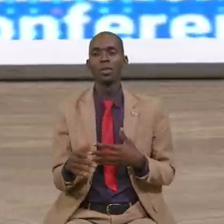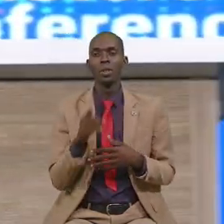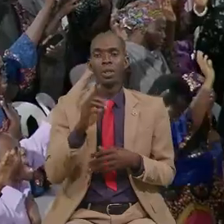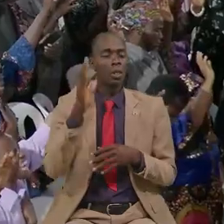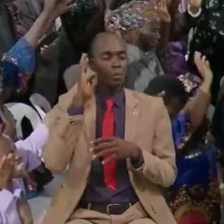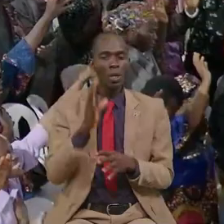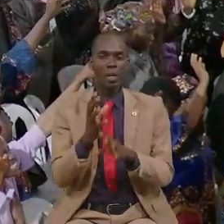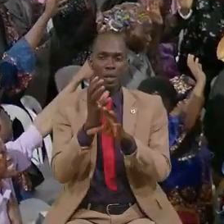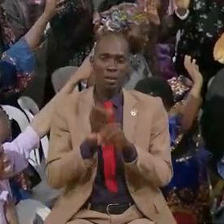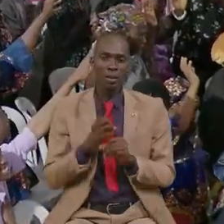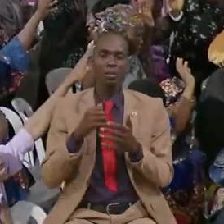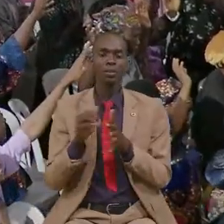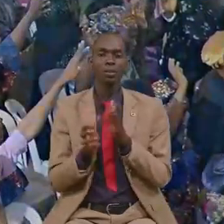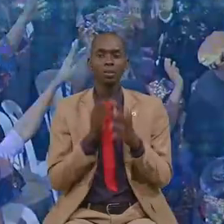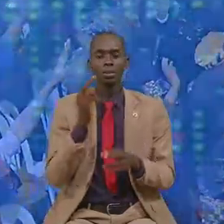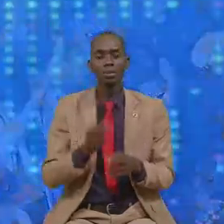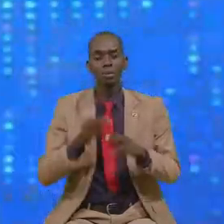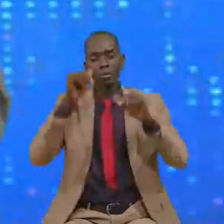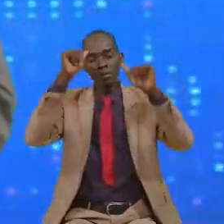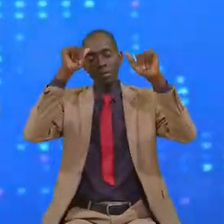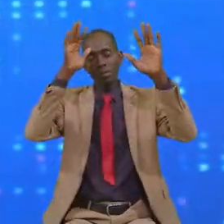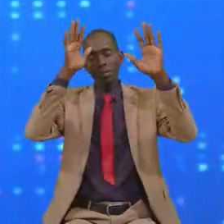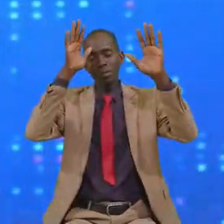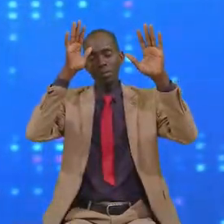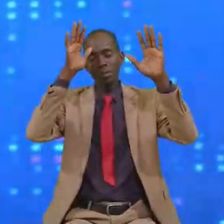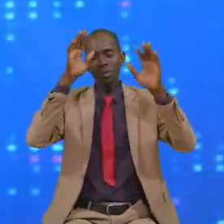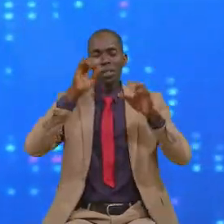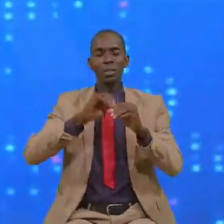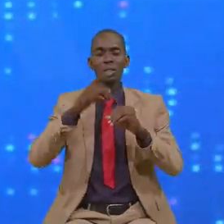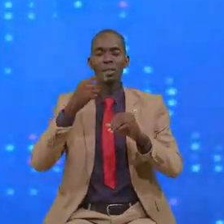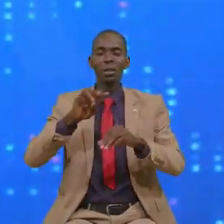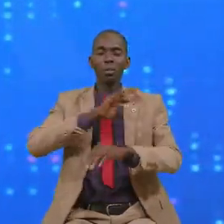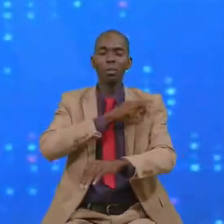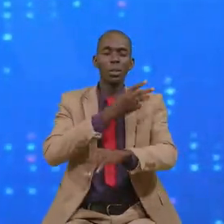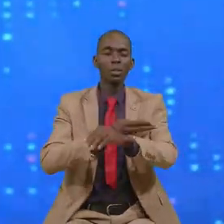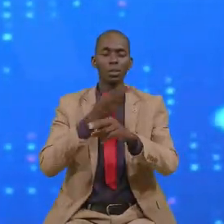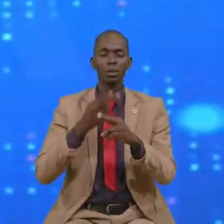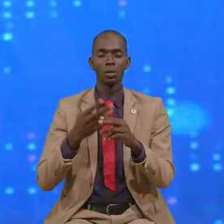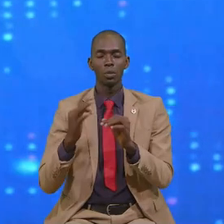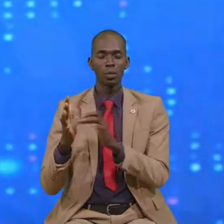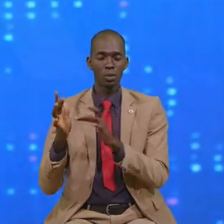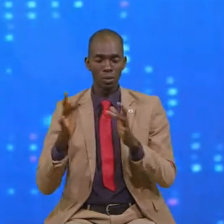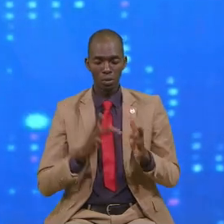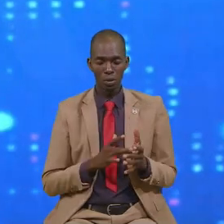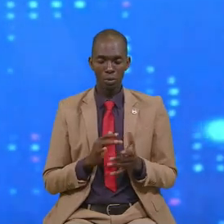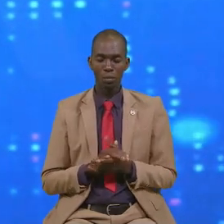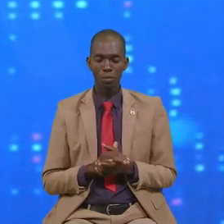achieve. Father, in the mighty name of Jesus,